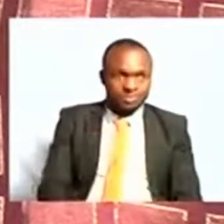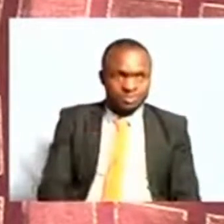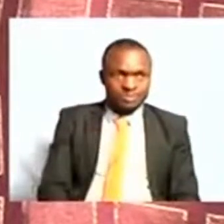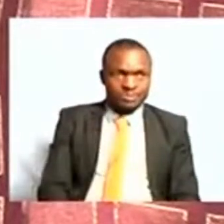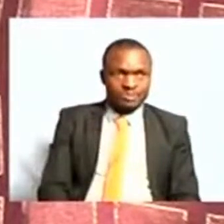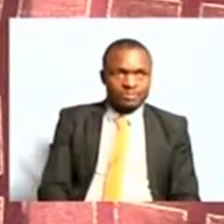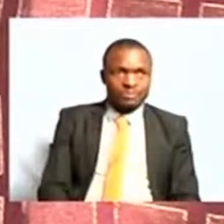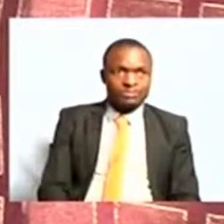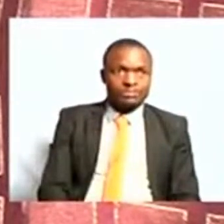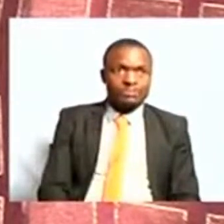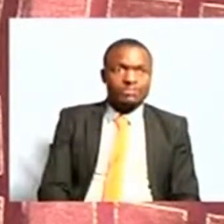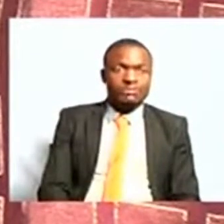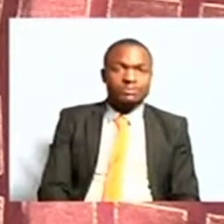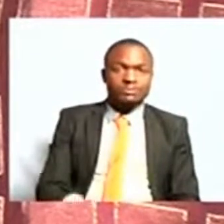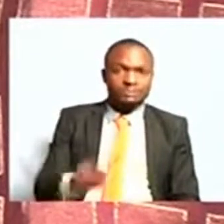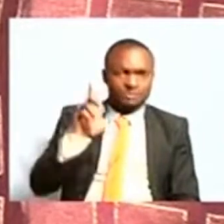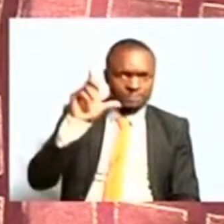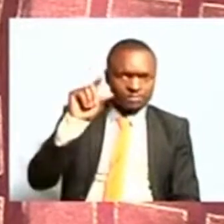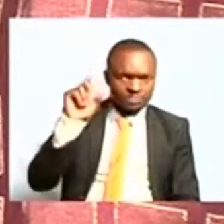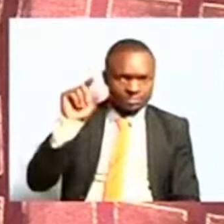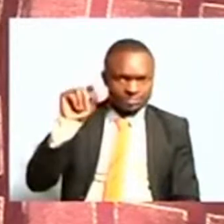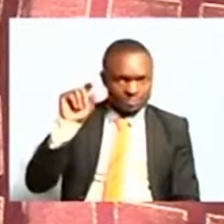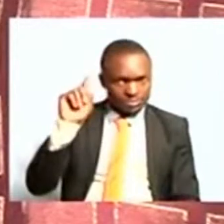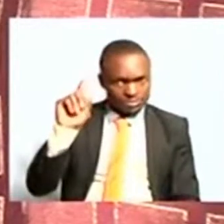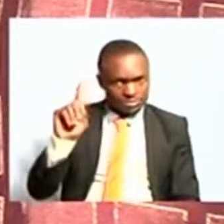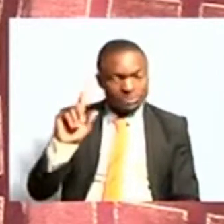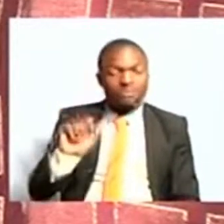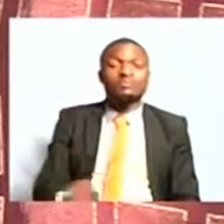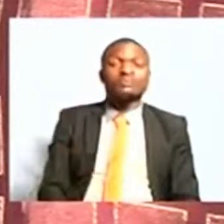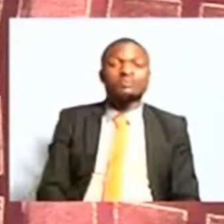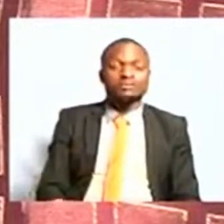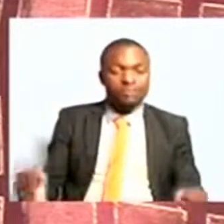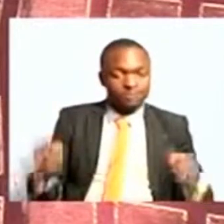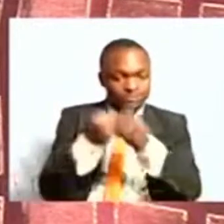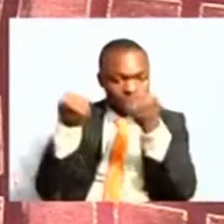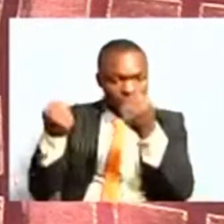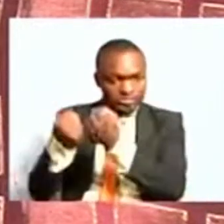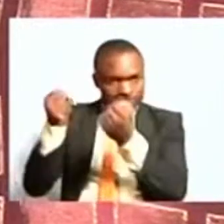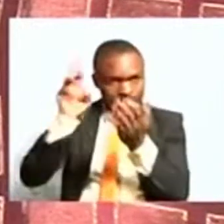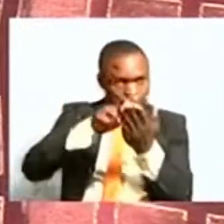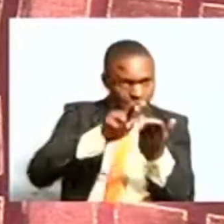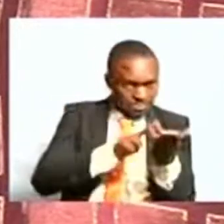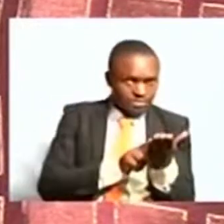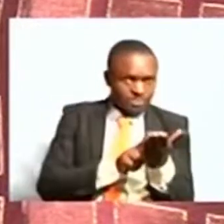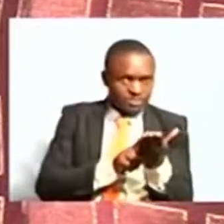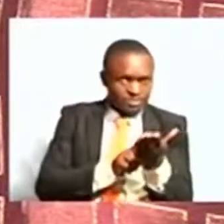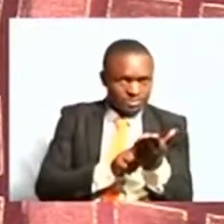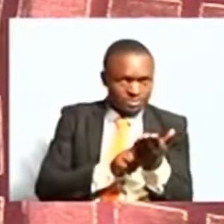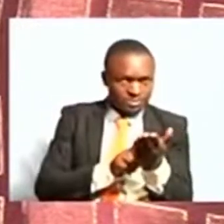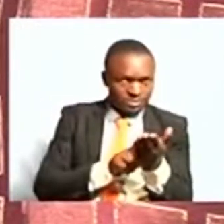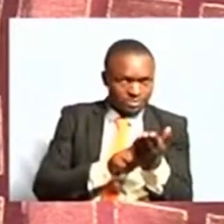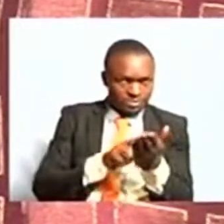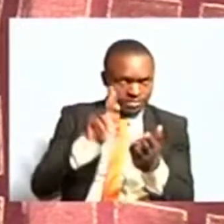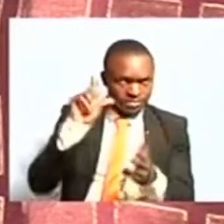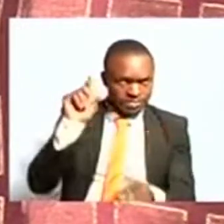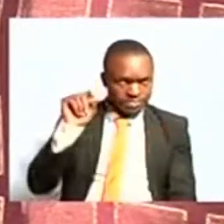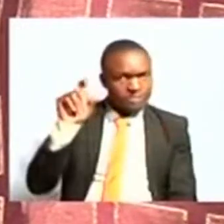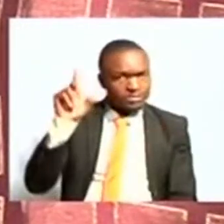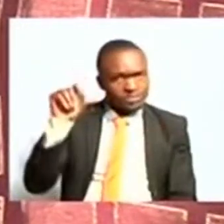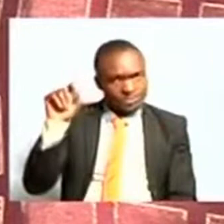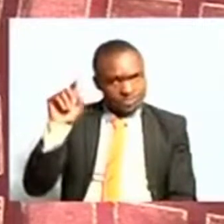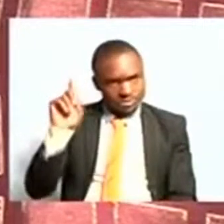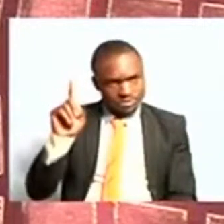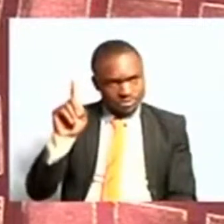on 2021 accidents recorded. So in the year 2021,